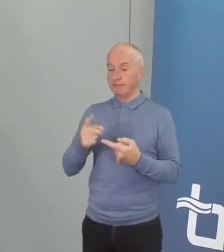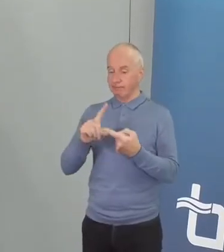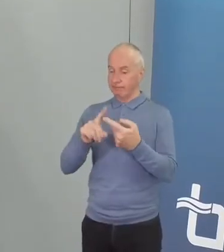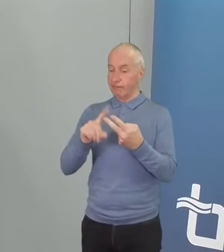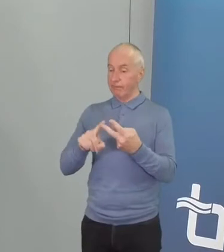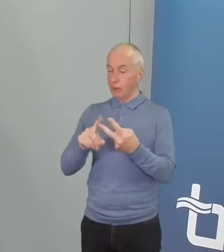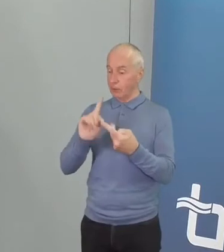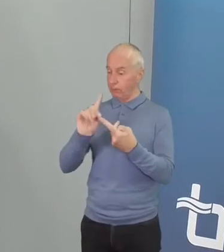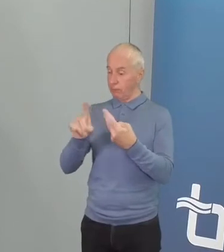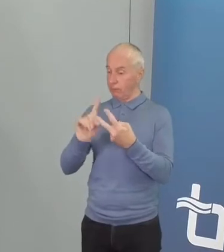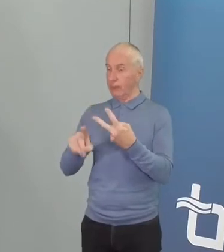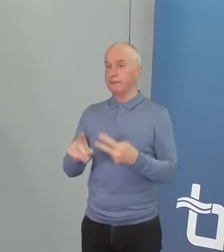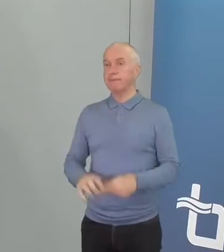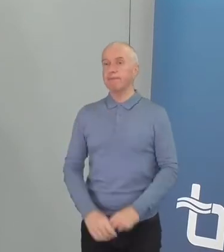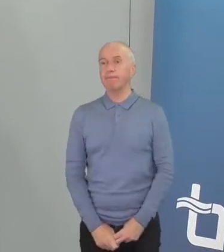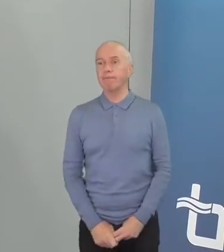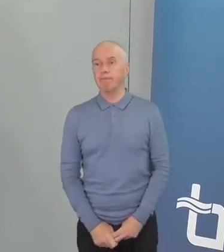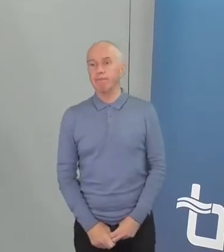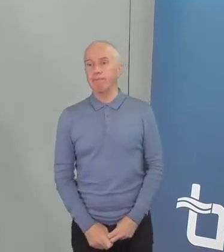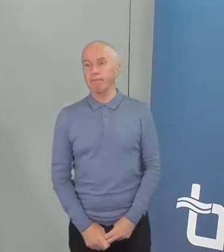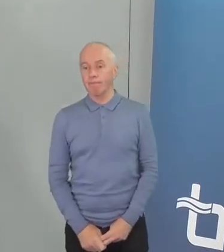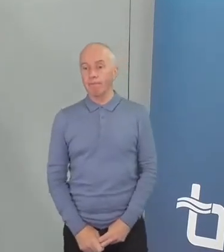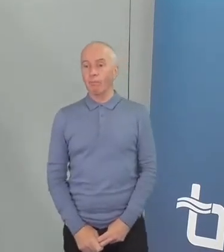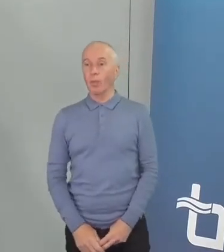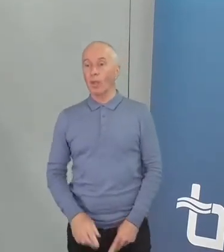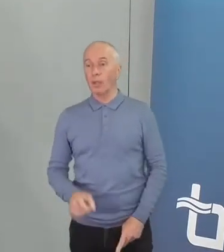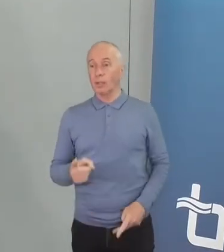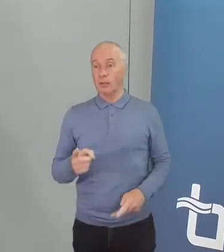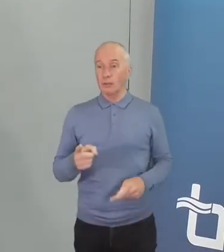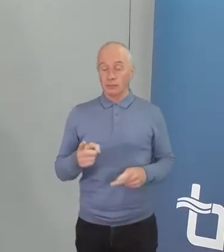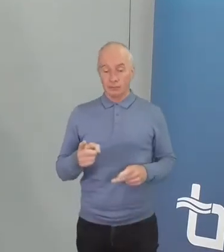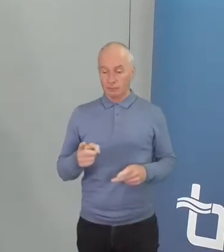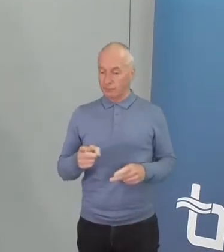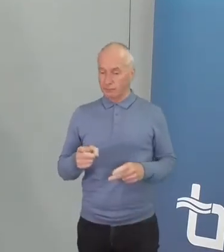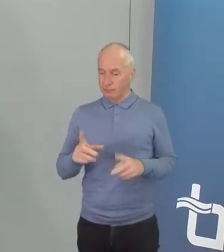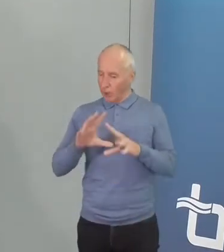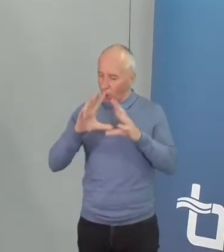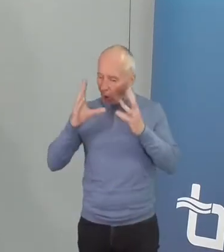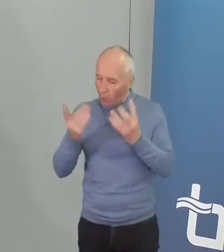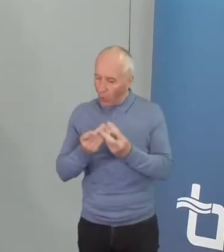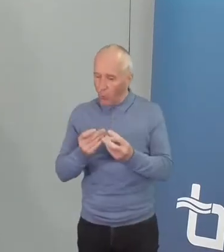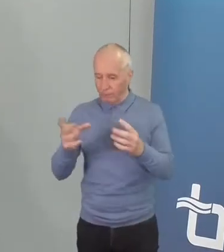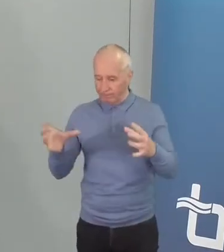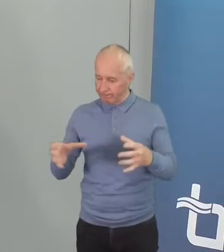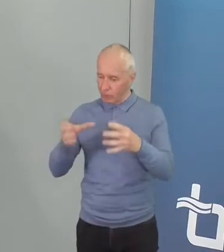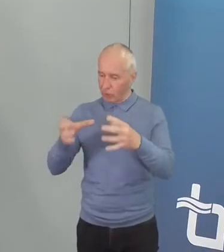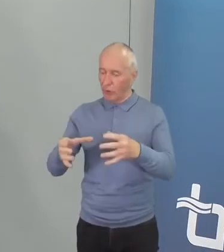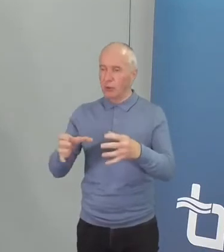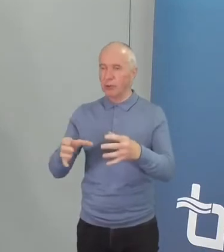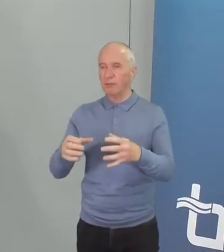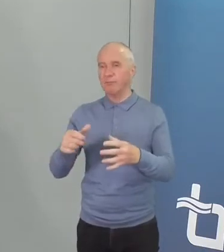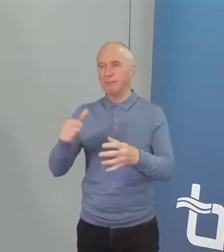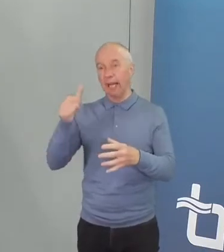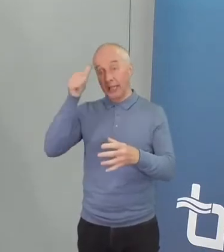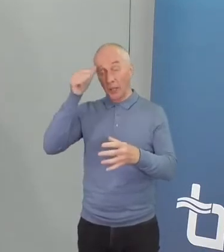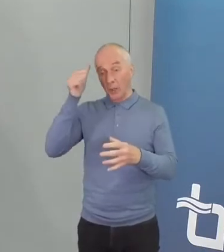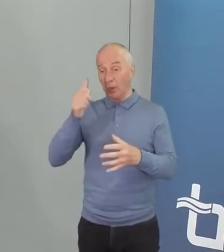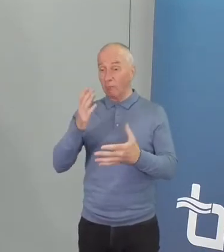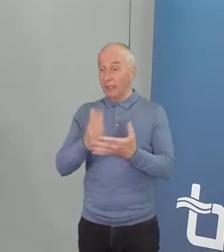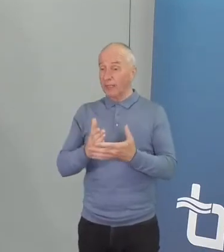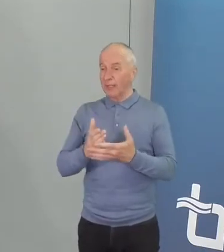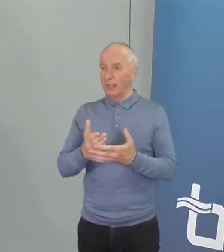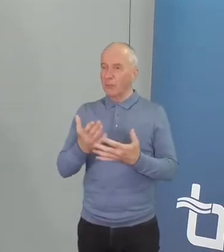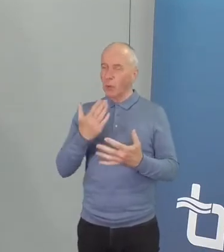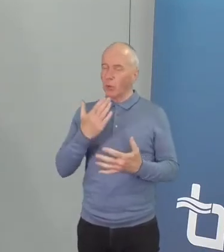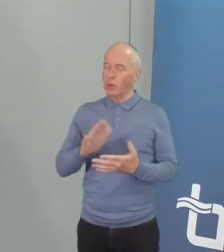there's a question here about what we do as a whole church. And I know it's boring, guys, but our pensions. Let's think